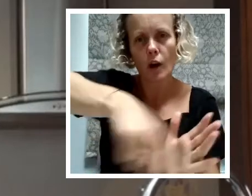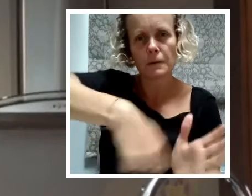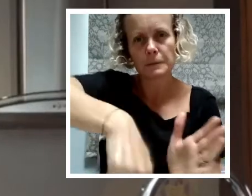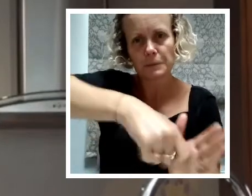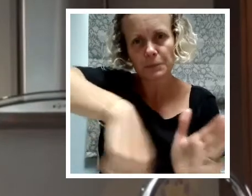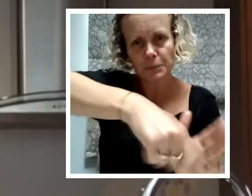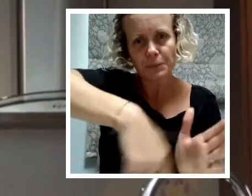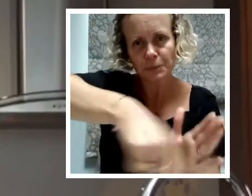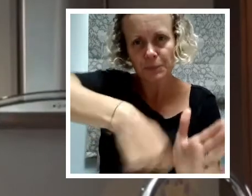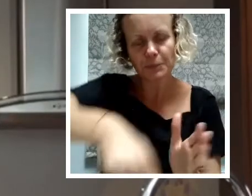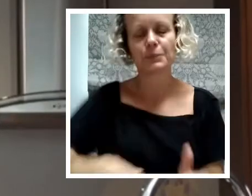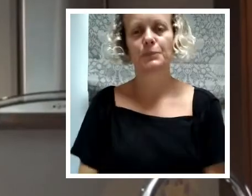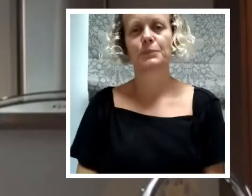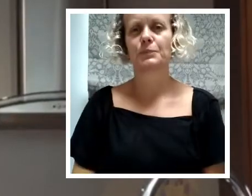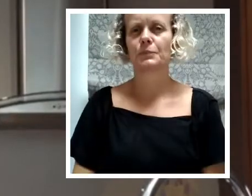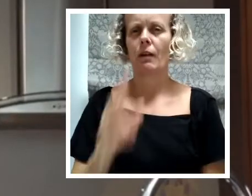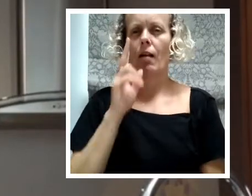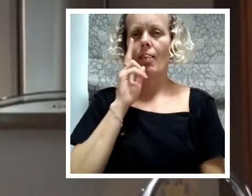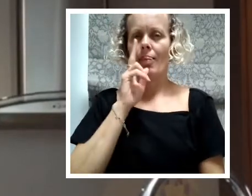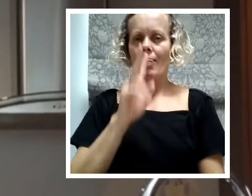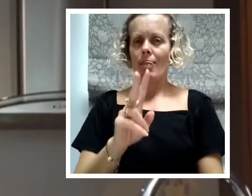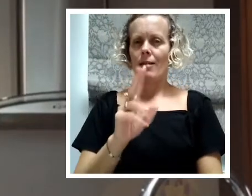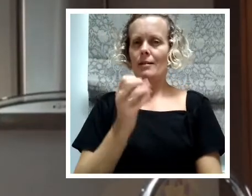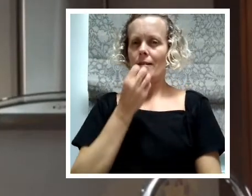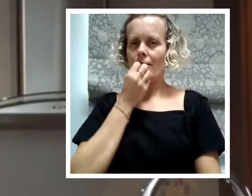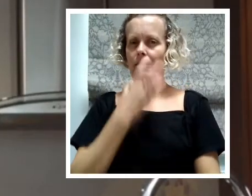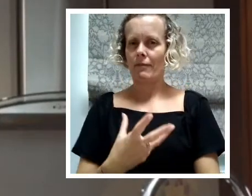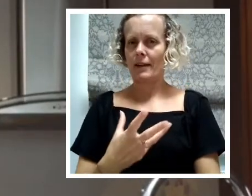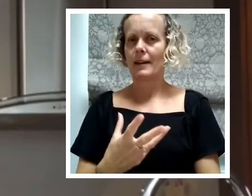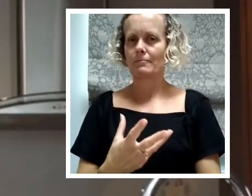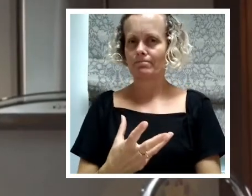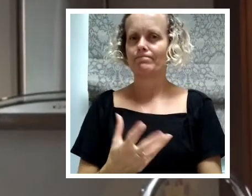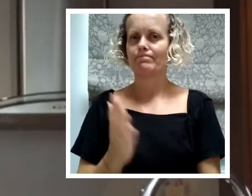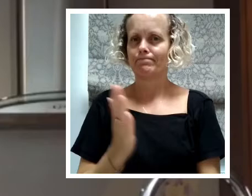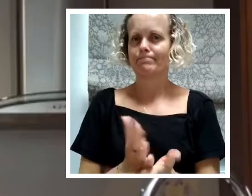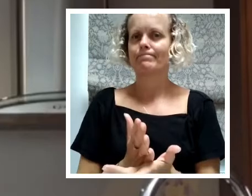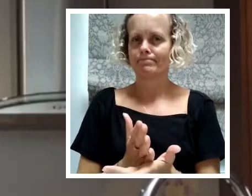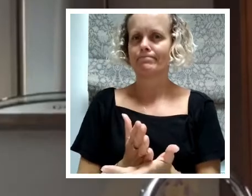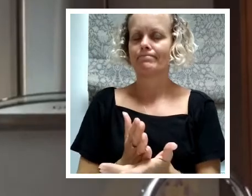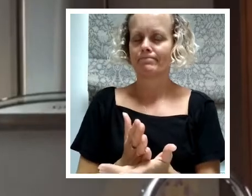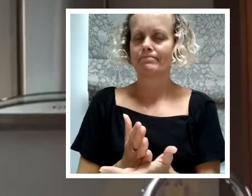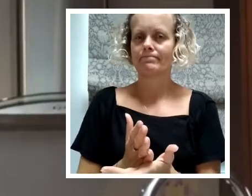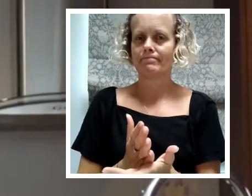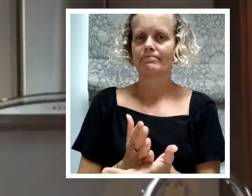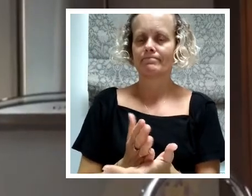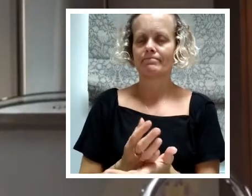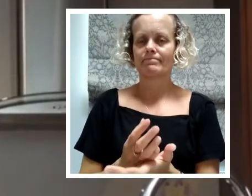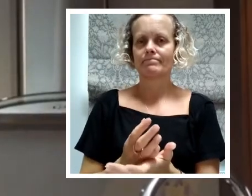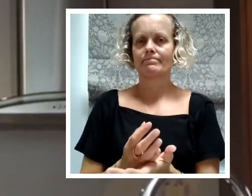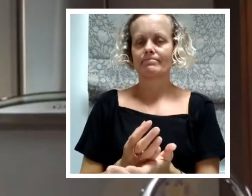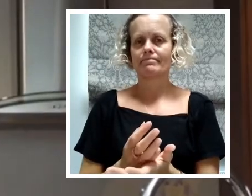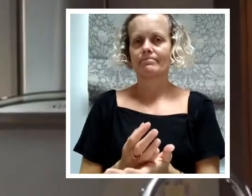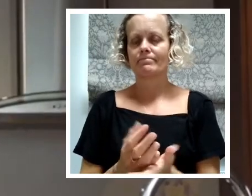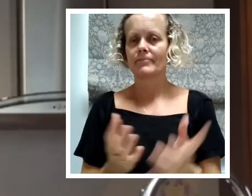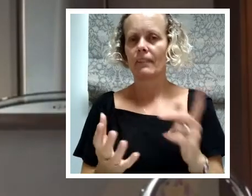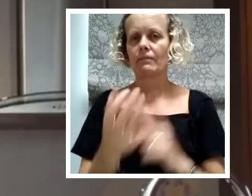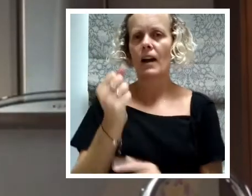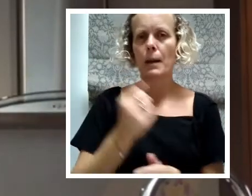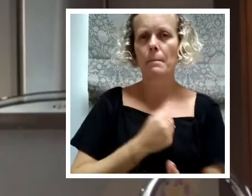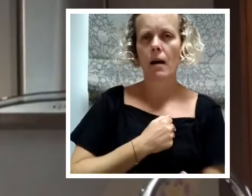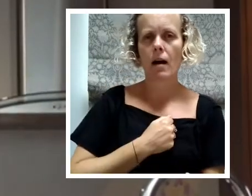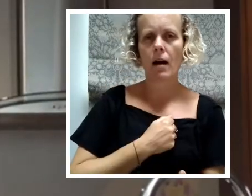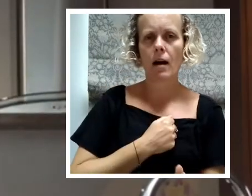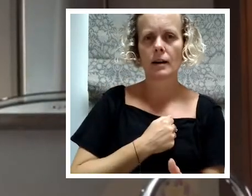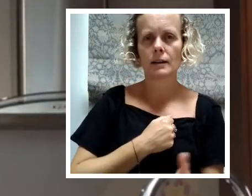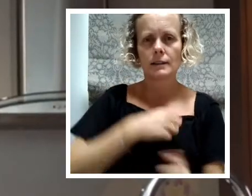Give it a little stir around. Oh, these look absolutely gorgeous. And I'm going to go and find my little